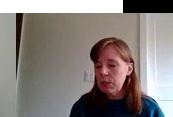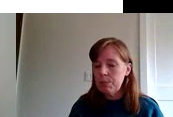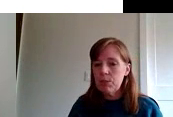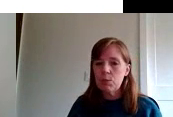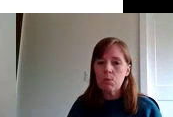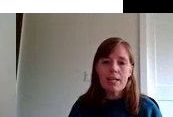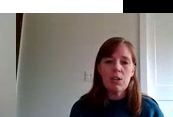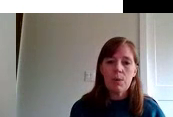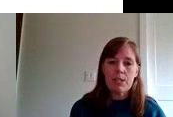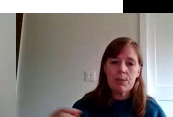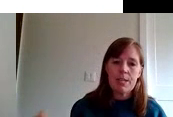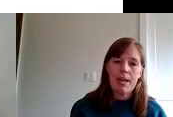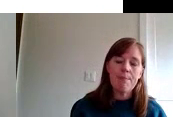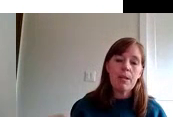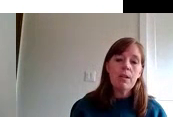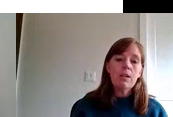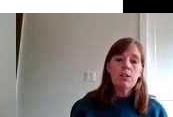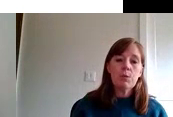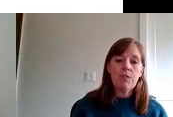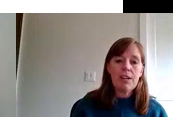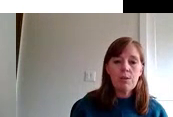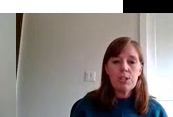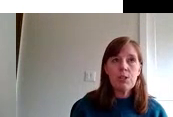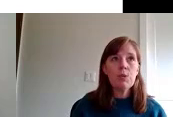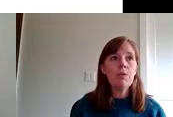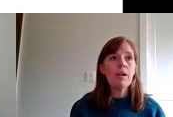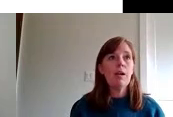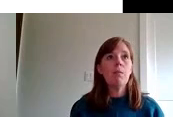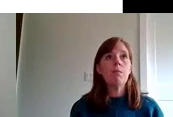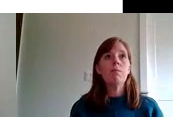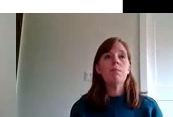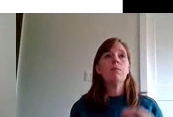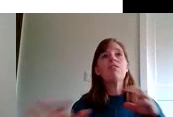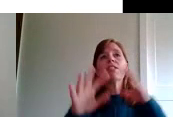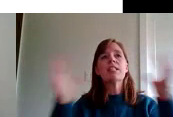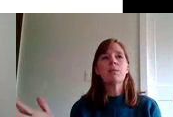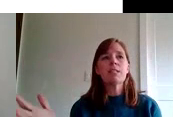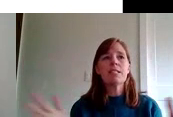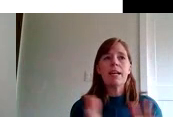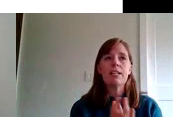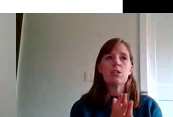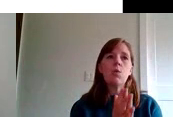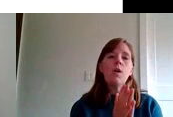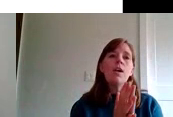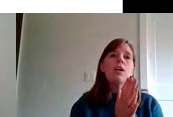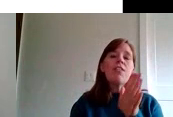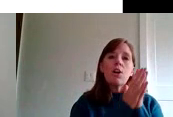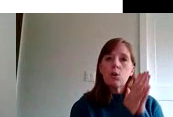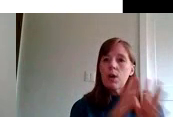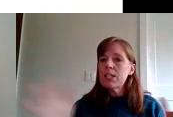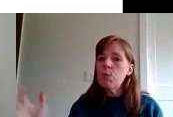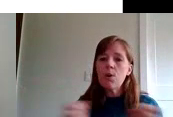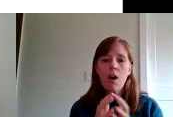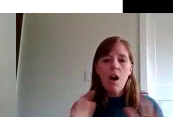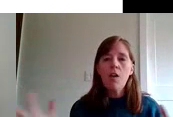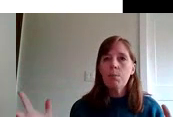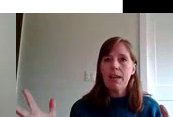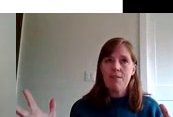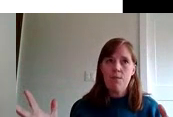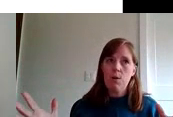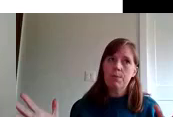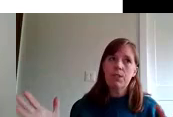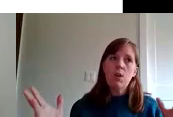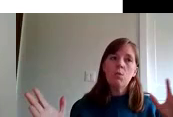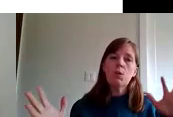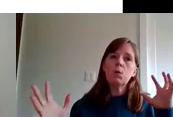about the accessibility built right into Windows 10. So if I go to, well, first let's talk about the slide. So across the board,